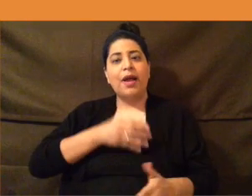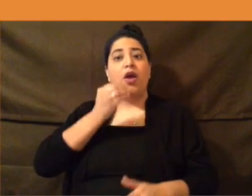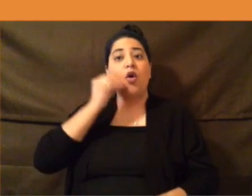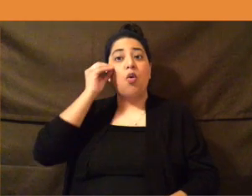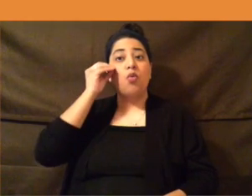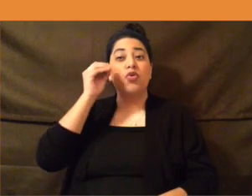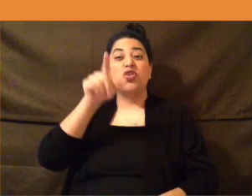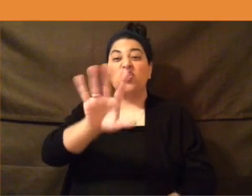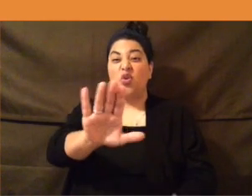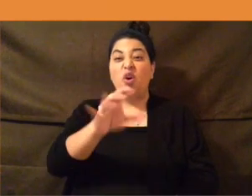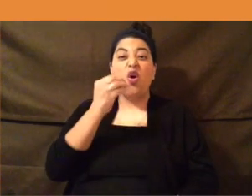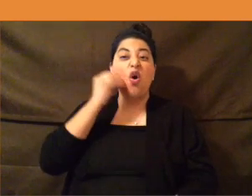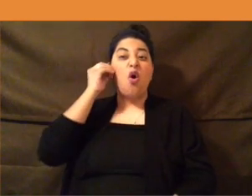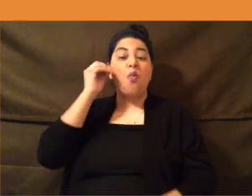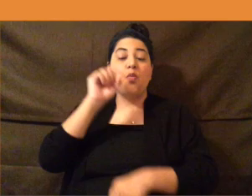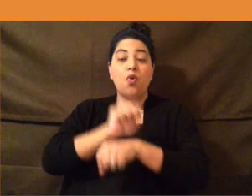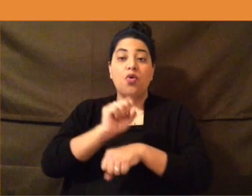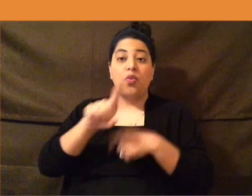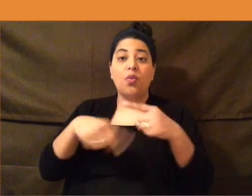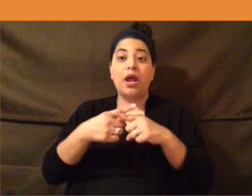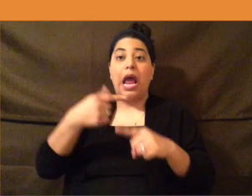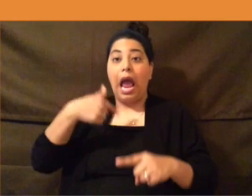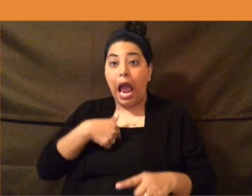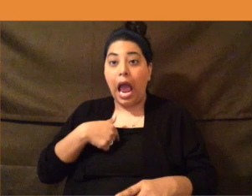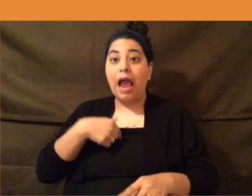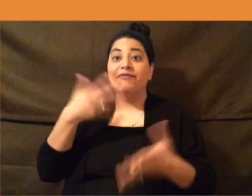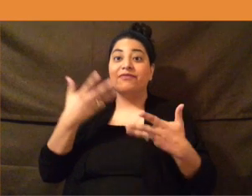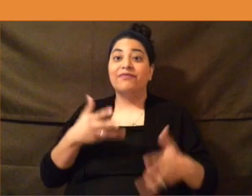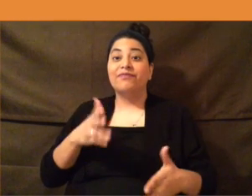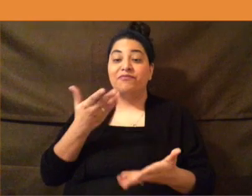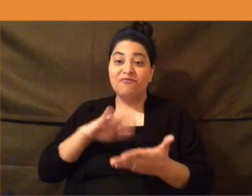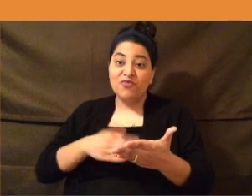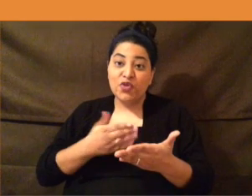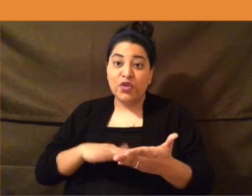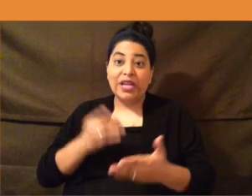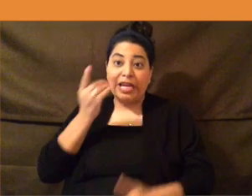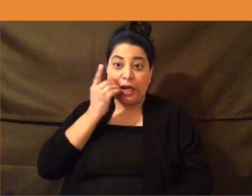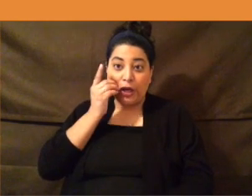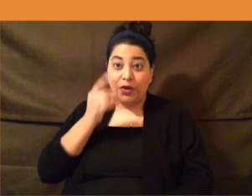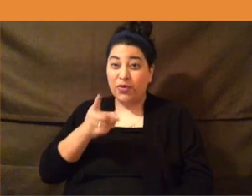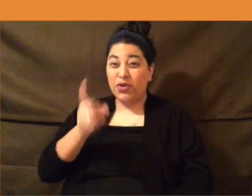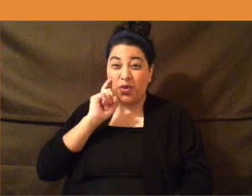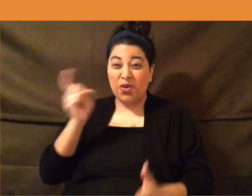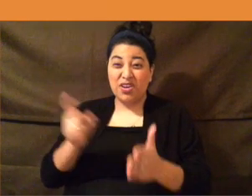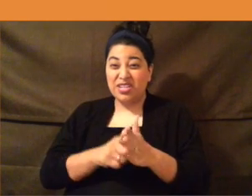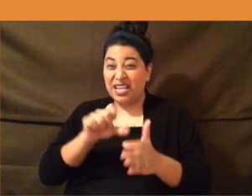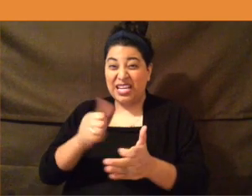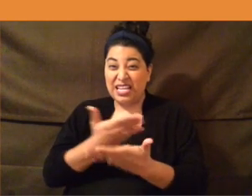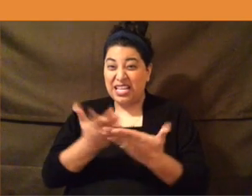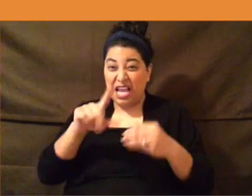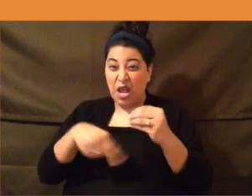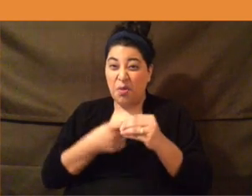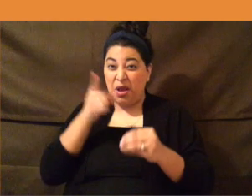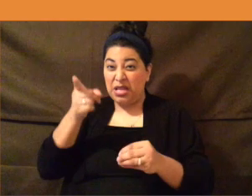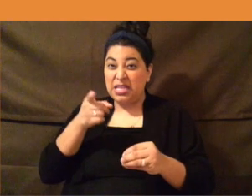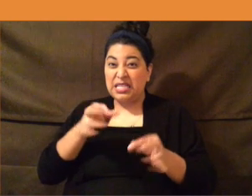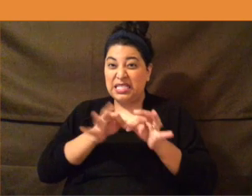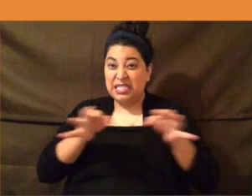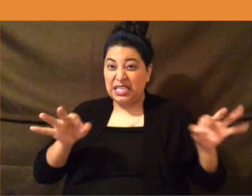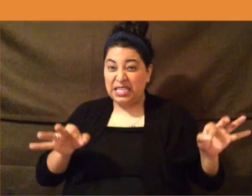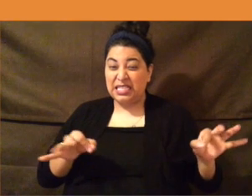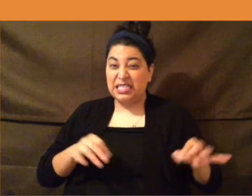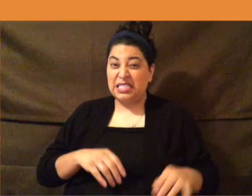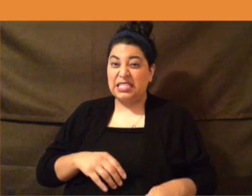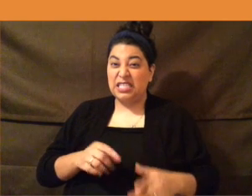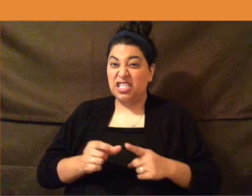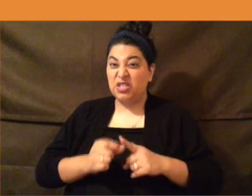your homework while I am cooking supper. Okay, do you notice anything about these sentences?